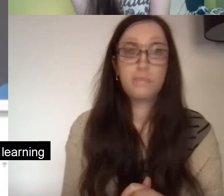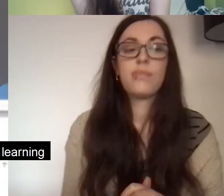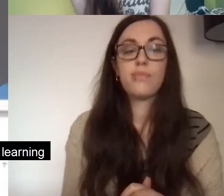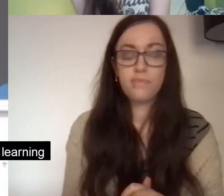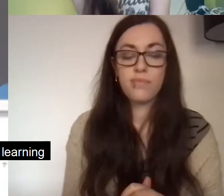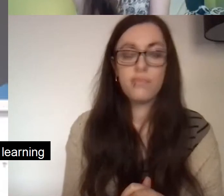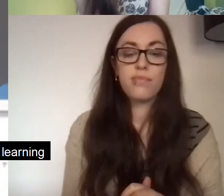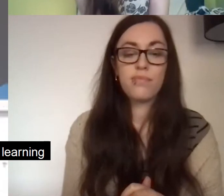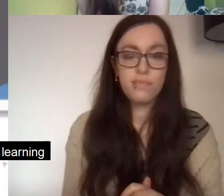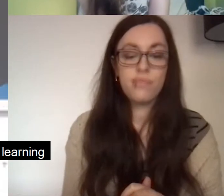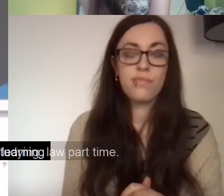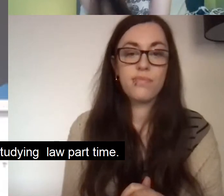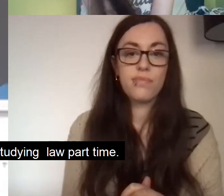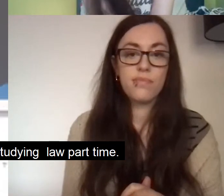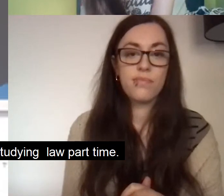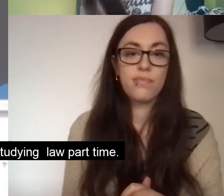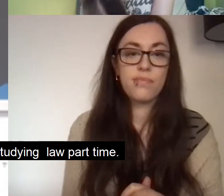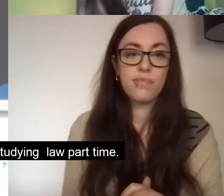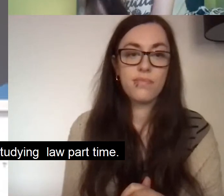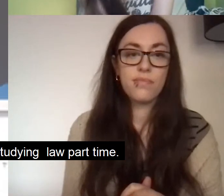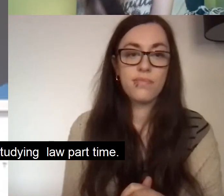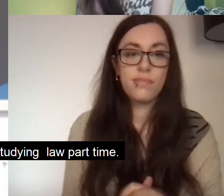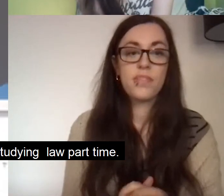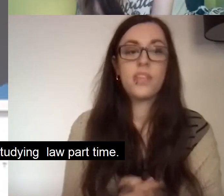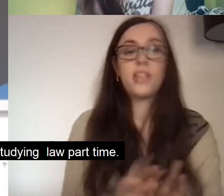I'm working on learning.